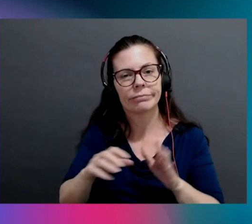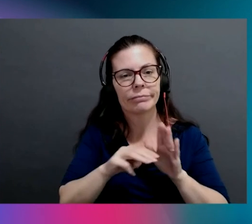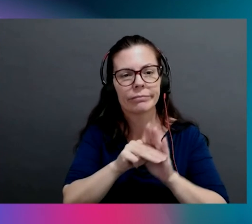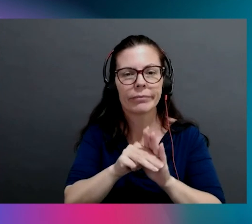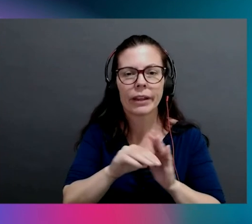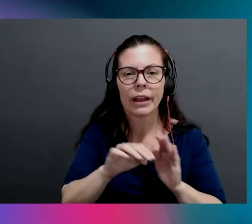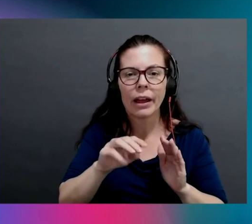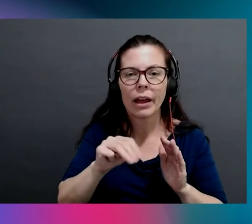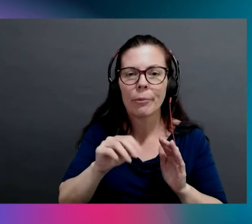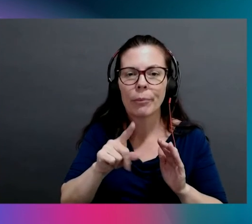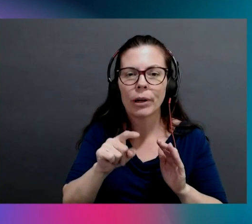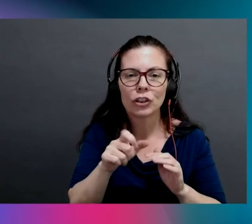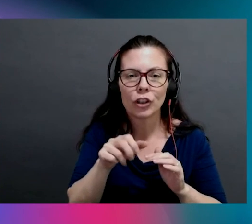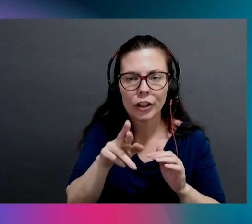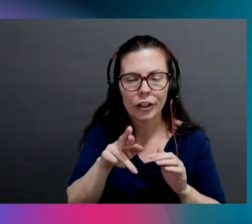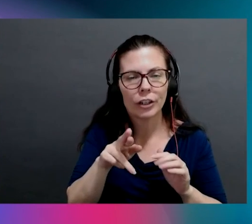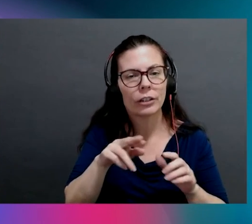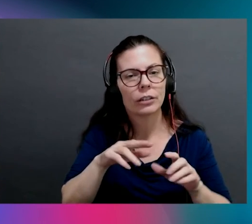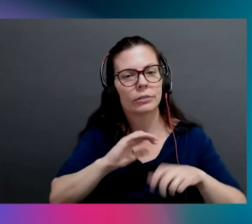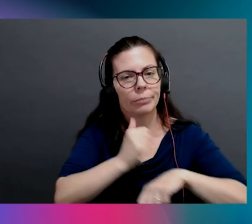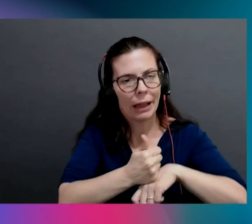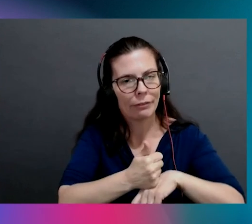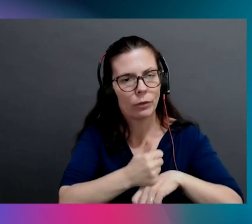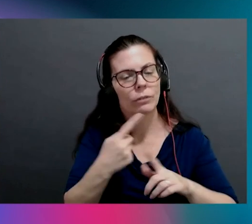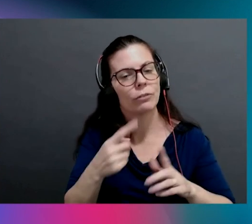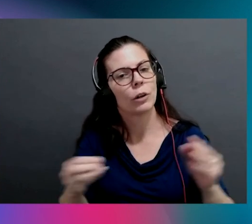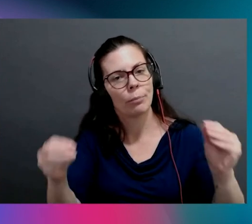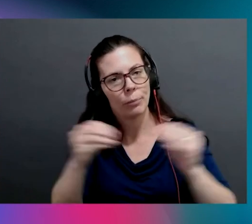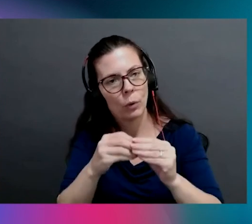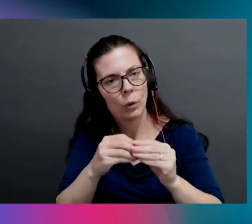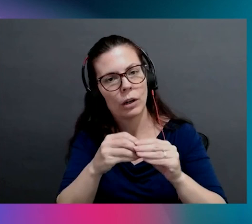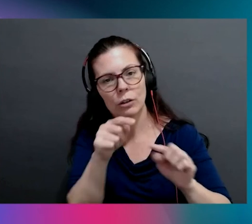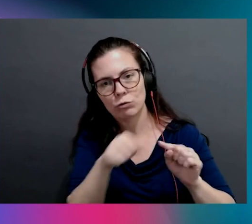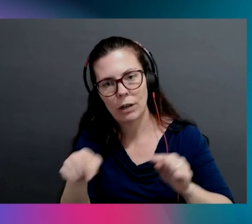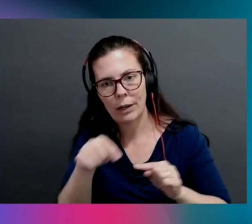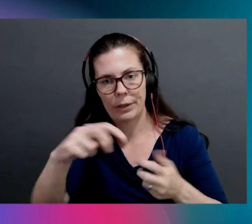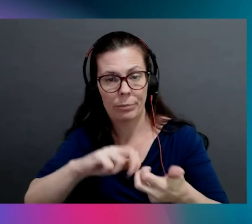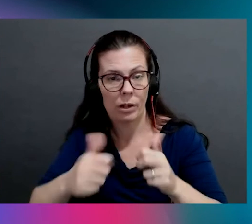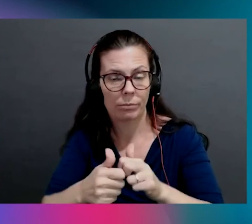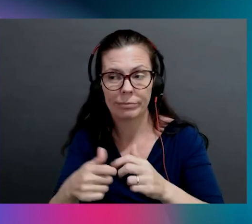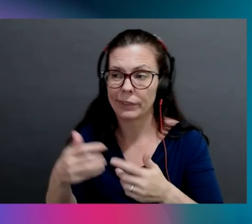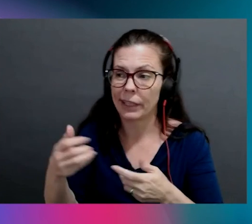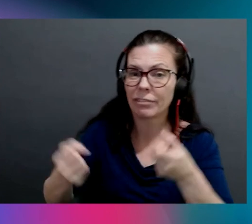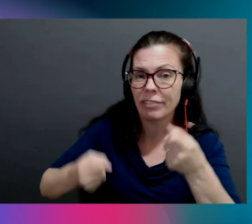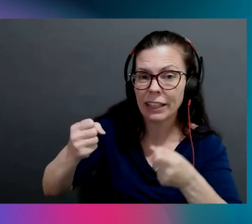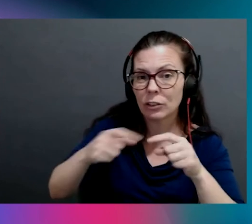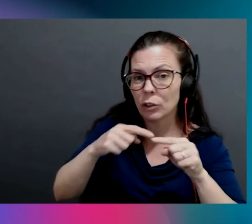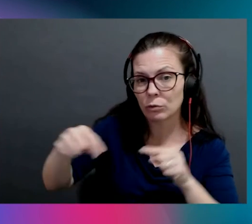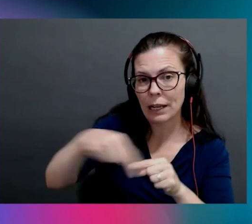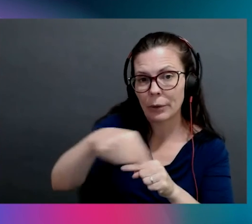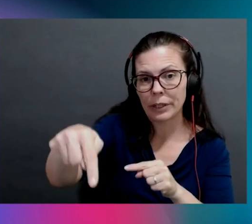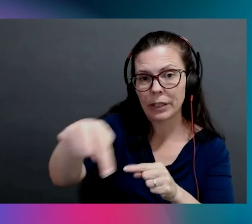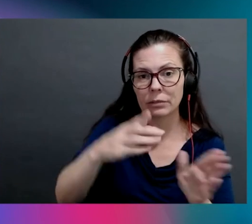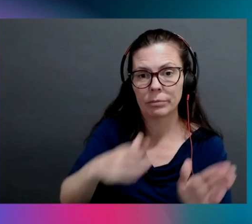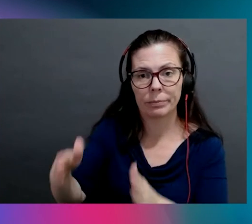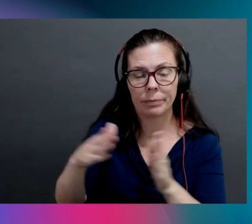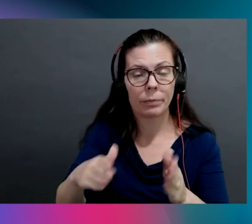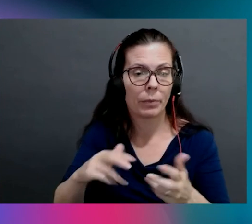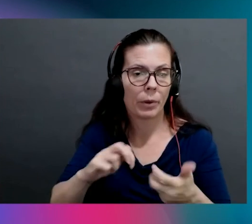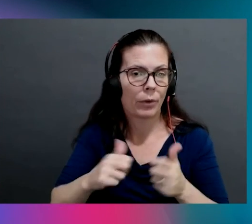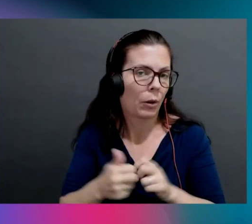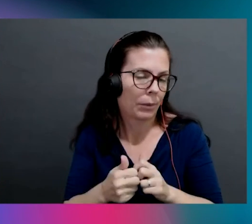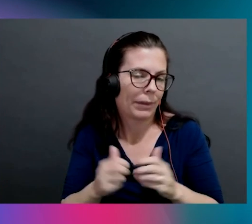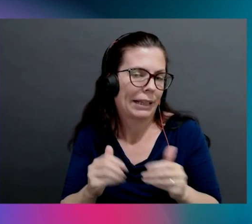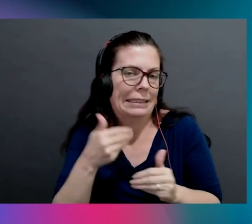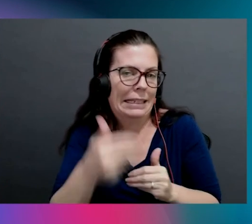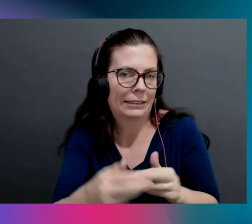route optimization problems. Absolutely. Vehicle routing problem, for example, is kind of the next step here, and that's where we're hoping to take this.